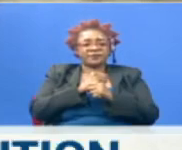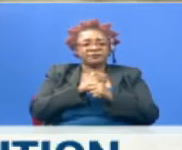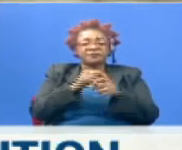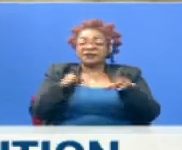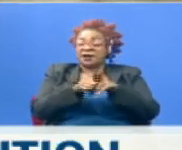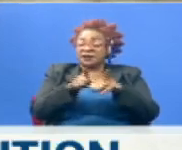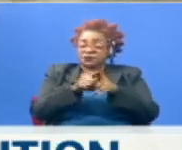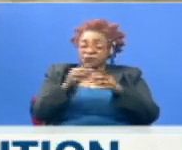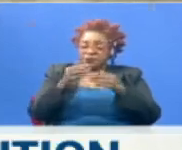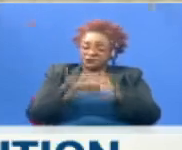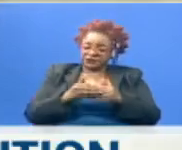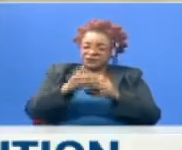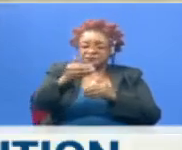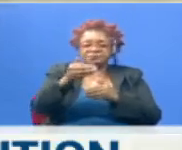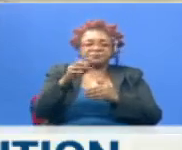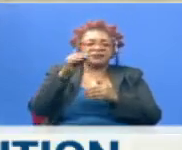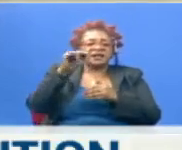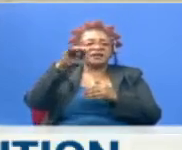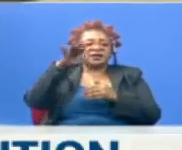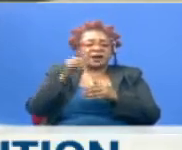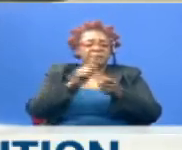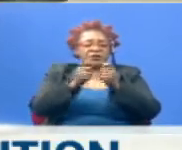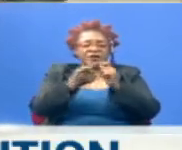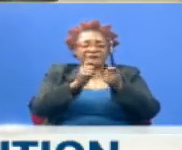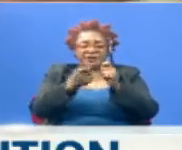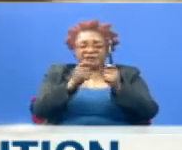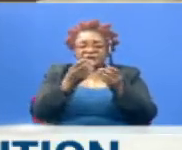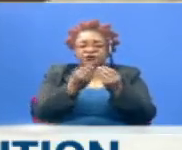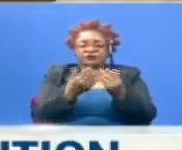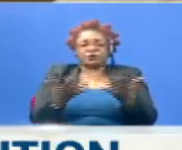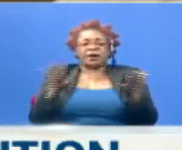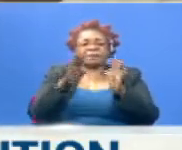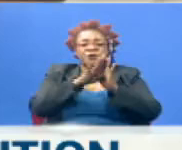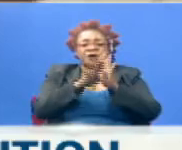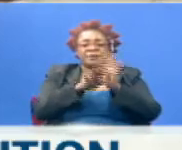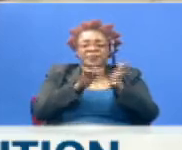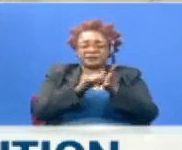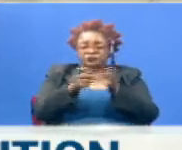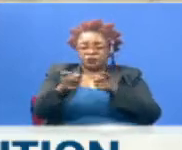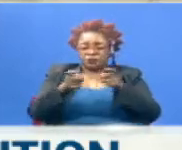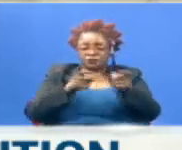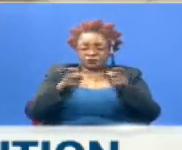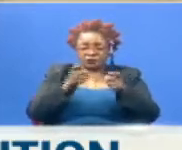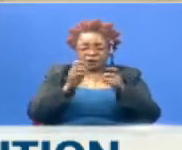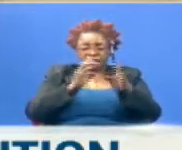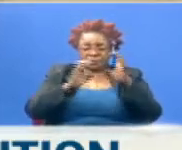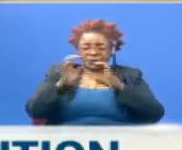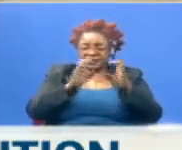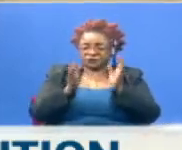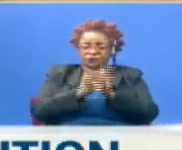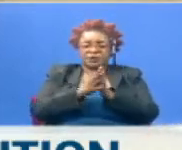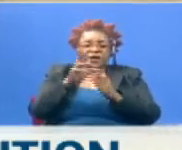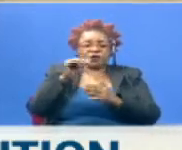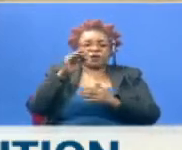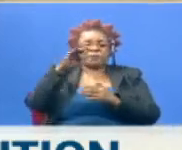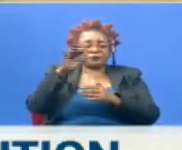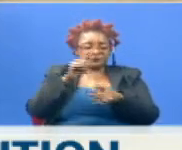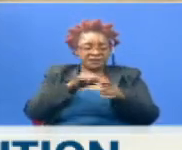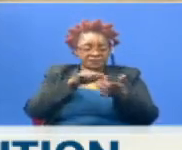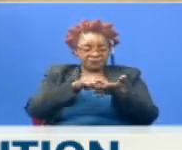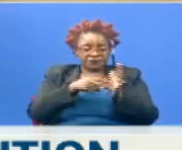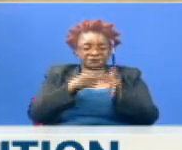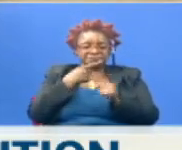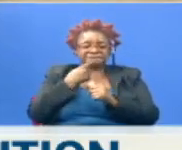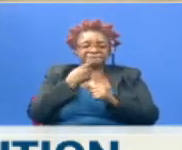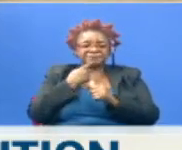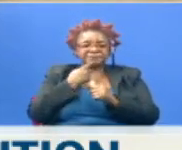journey, David has managed to modify a software program that will control and communicate with the robot, but the project, he says, is